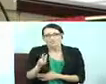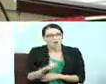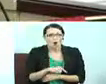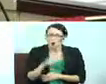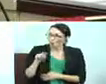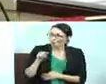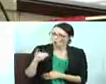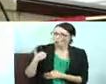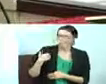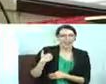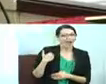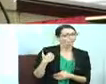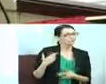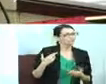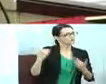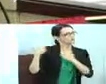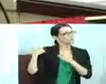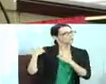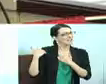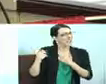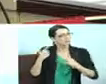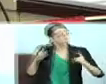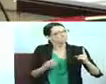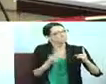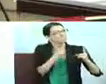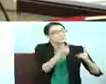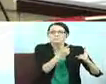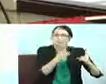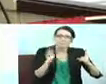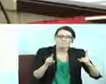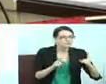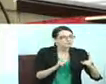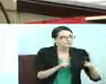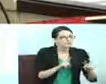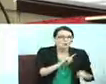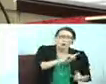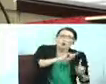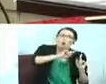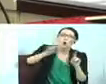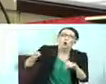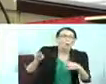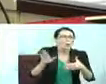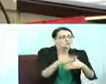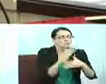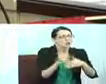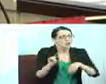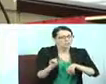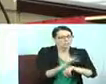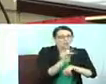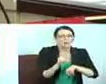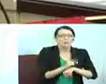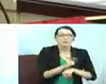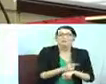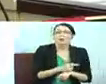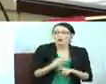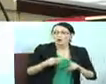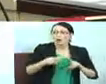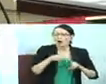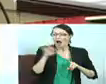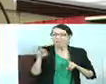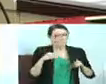job. We got a mission. And we must go and share the gospel of our true and rightful